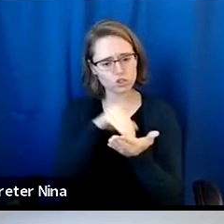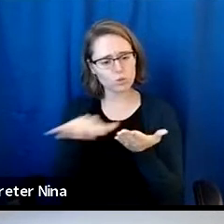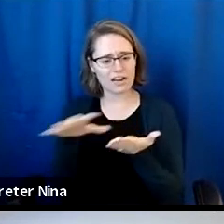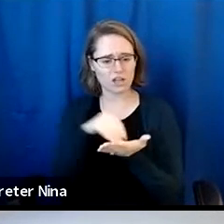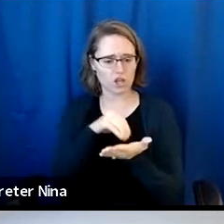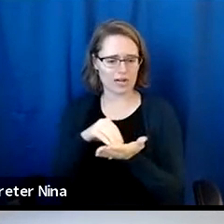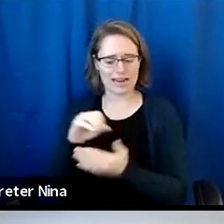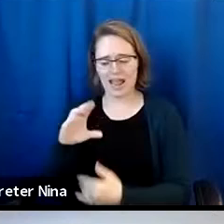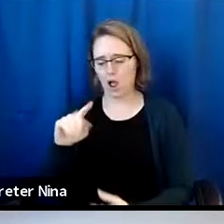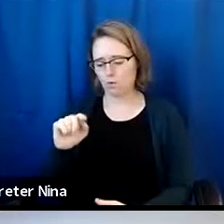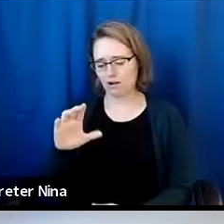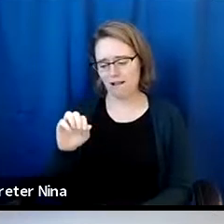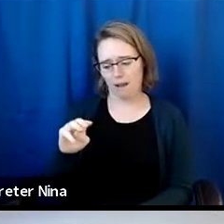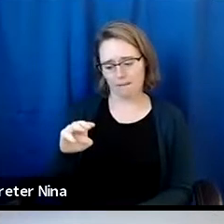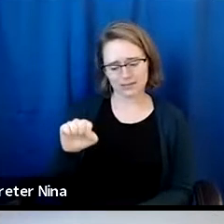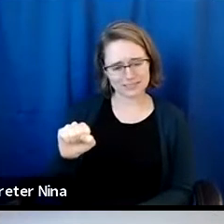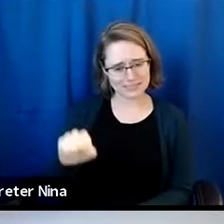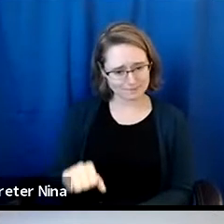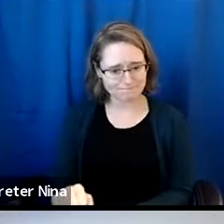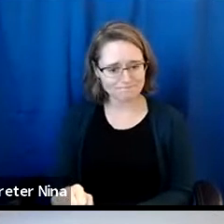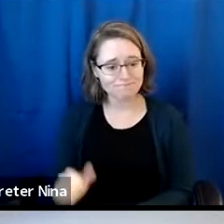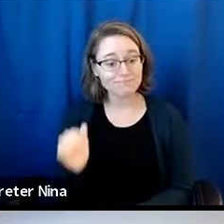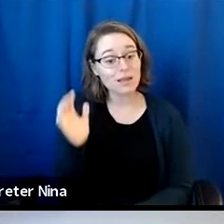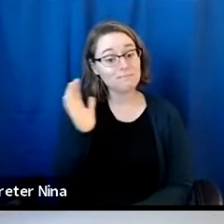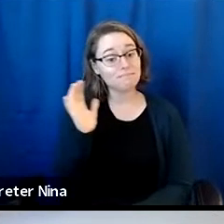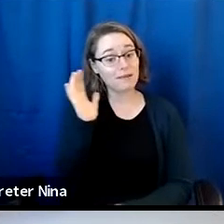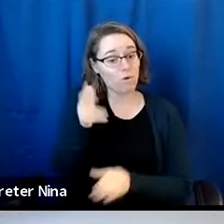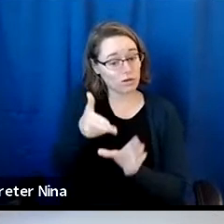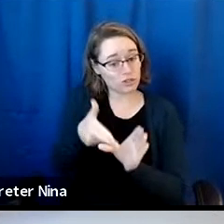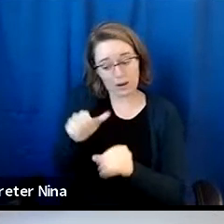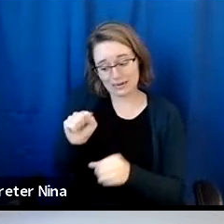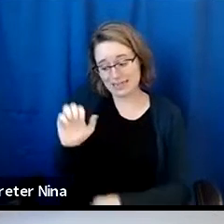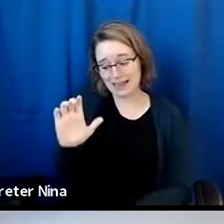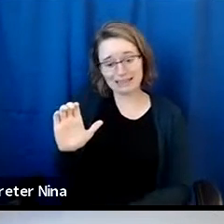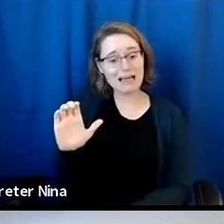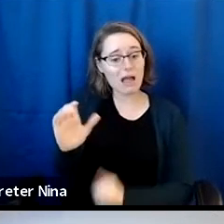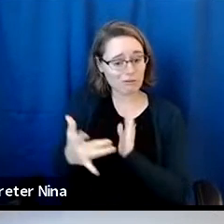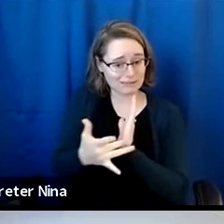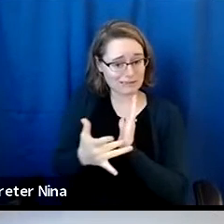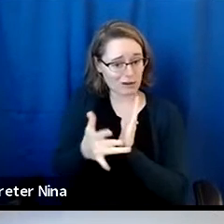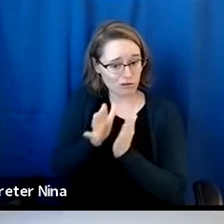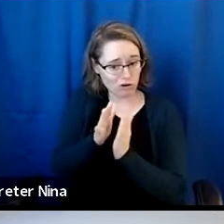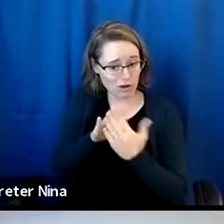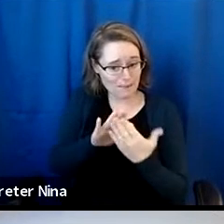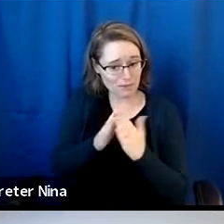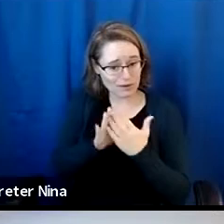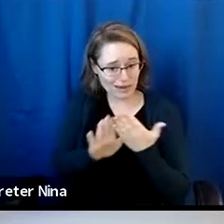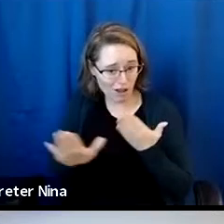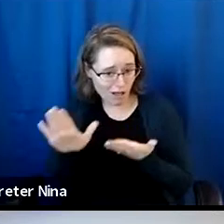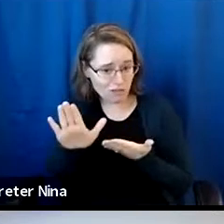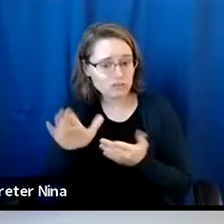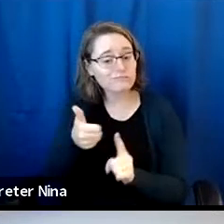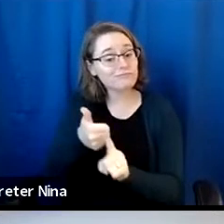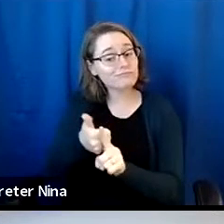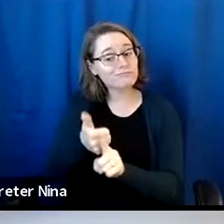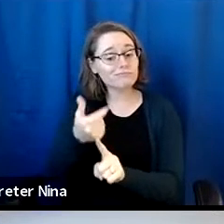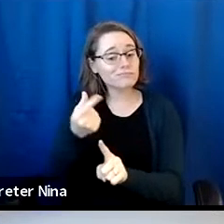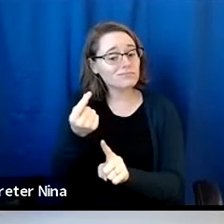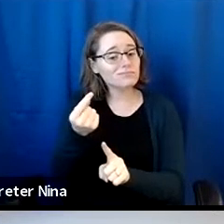outcomes. Prior to her coming to St. Cloud Tech, Community and Tech, she